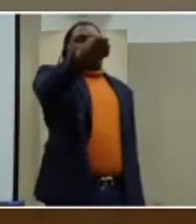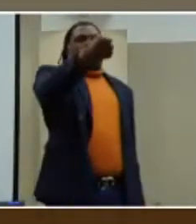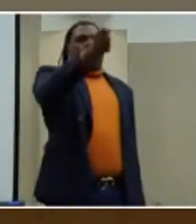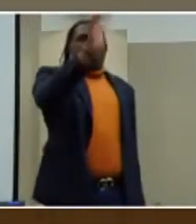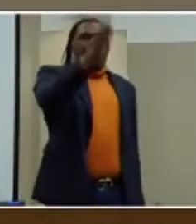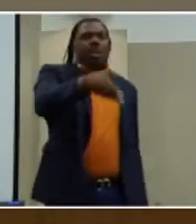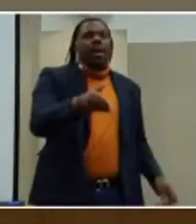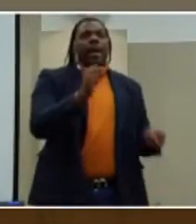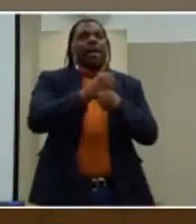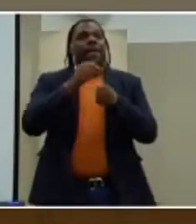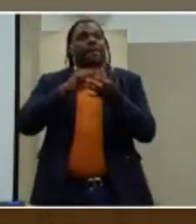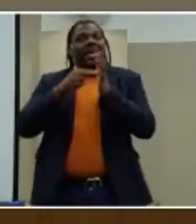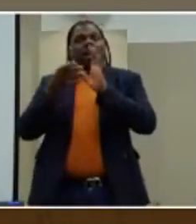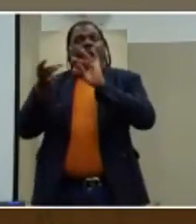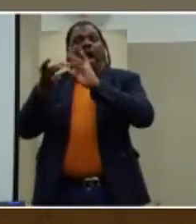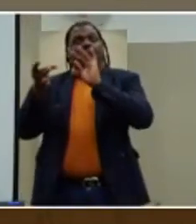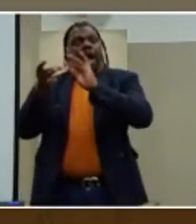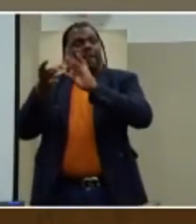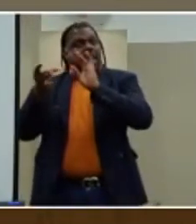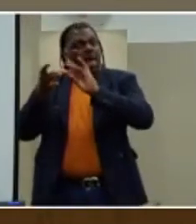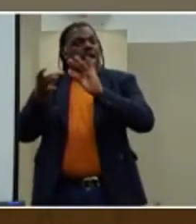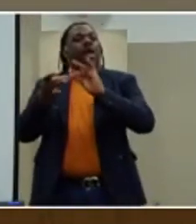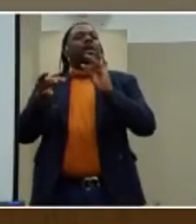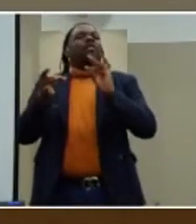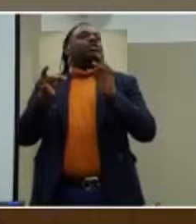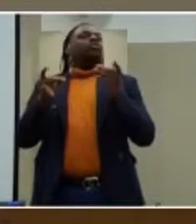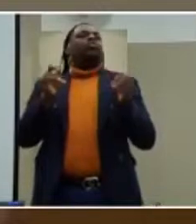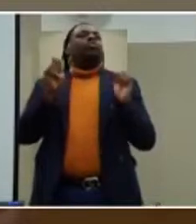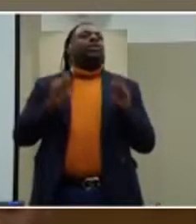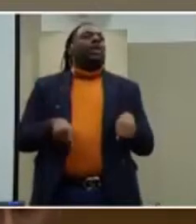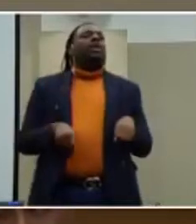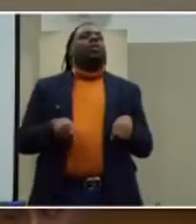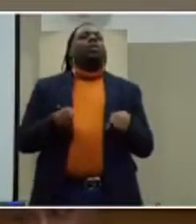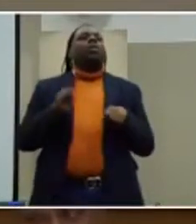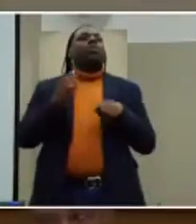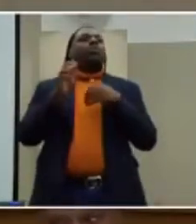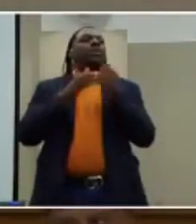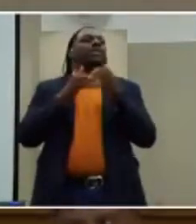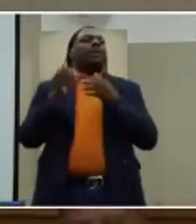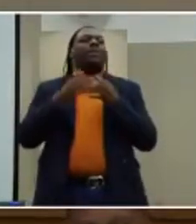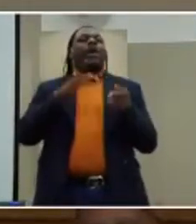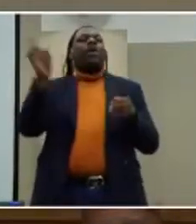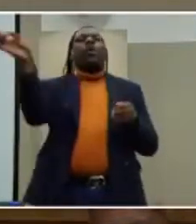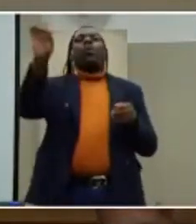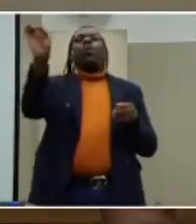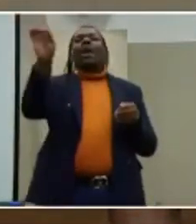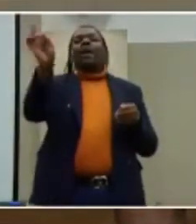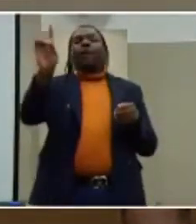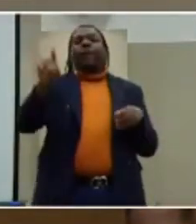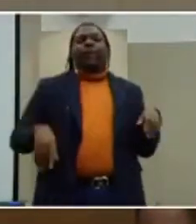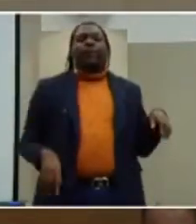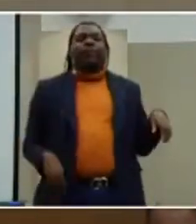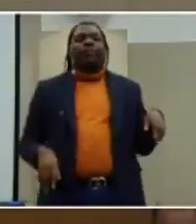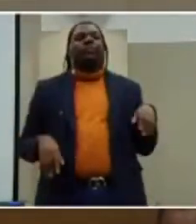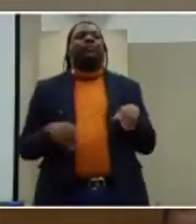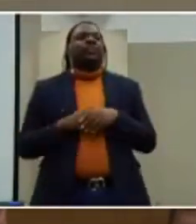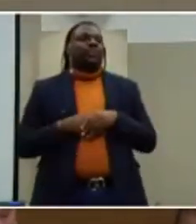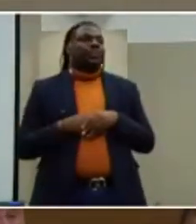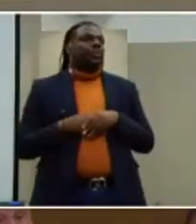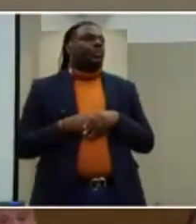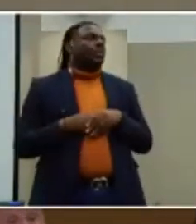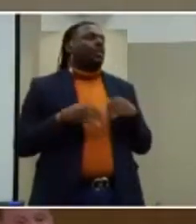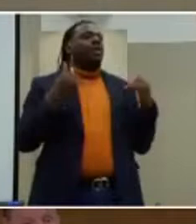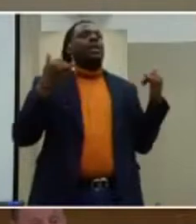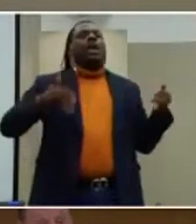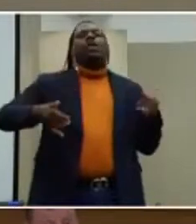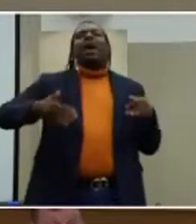you can make your comments from your seat or place of where you are right today. Each speaker